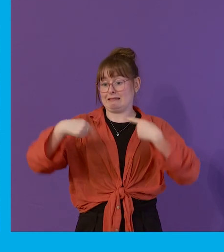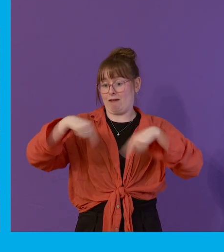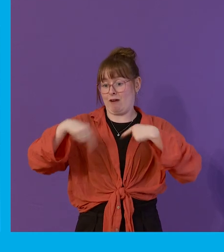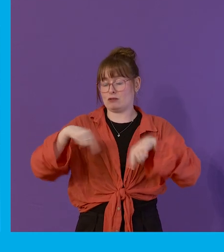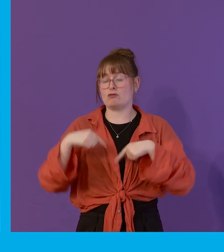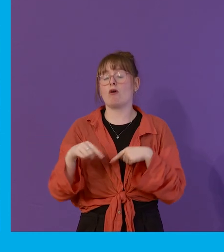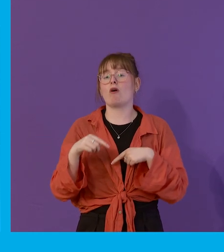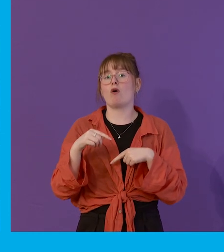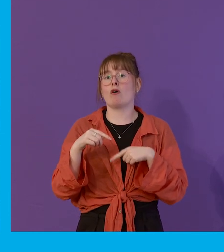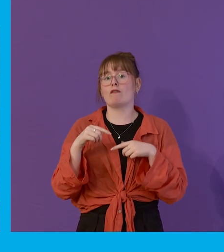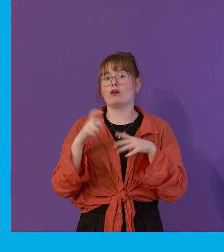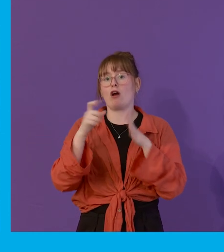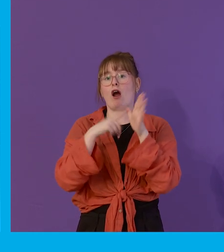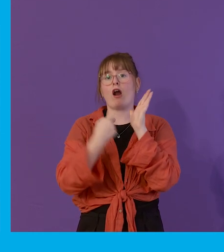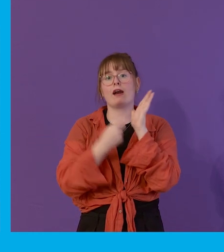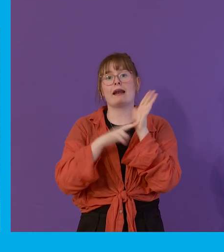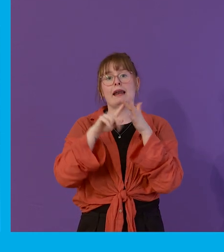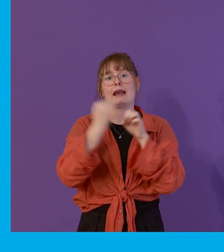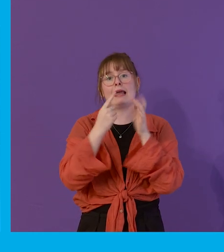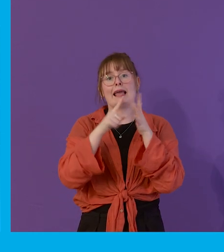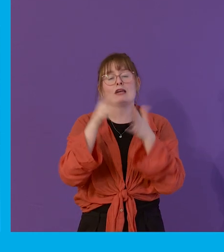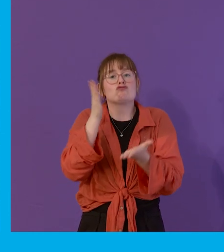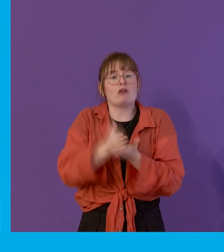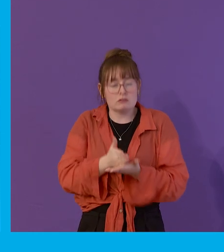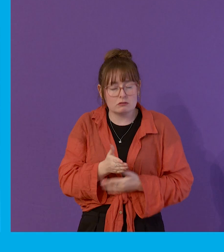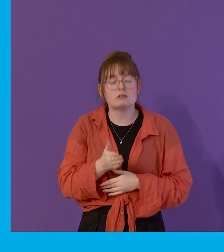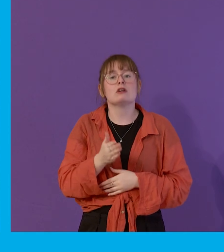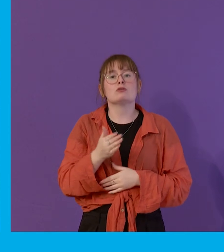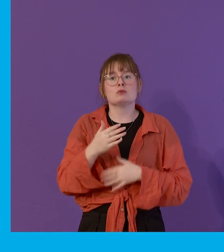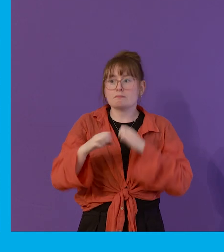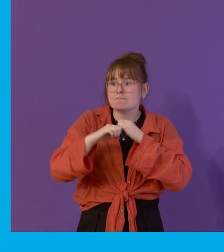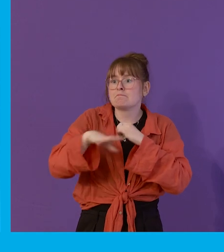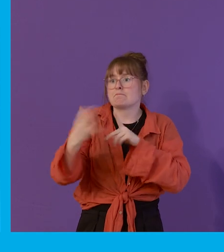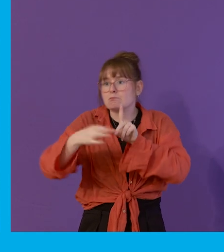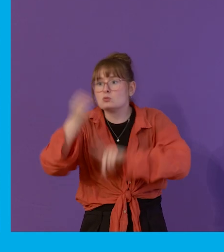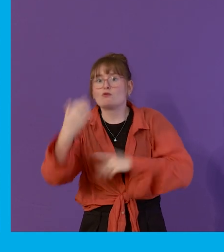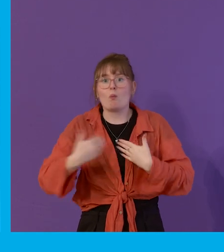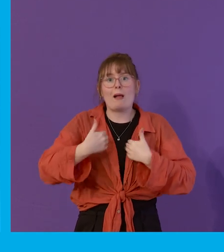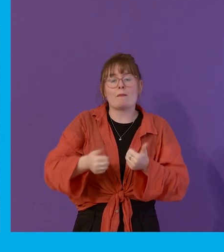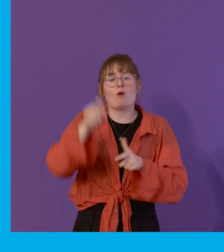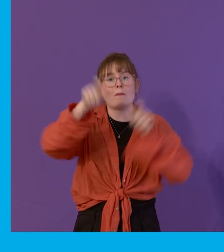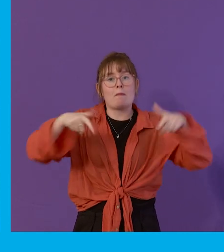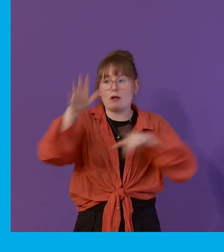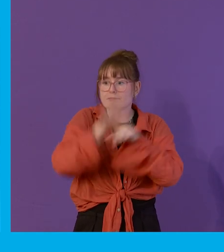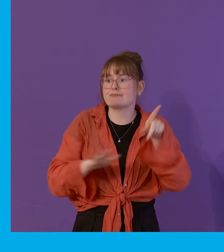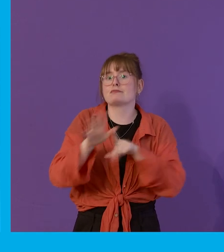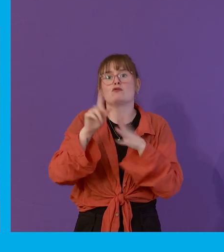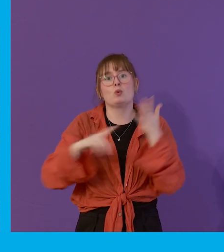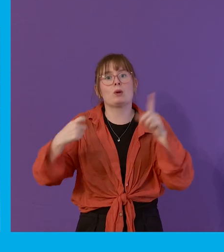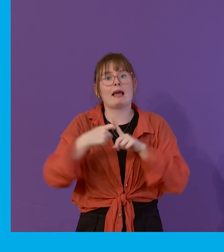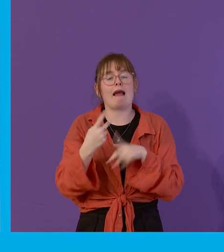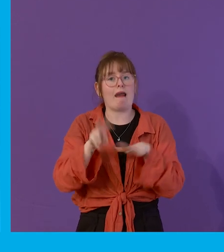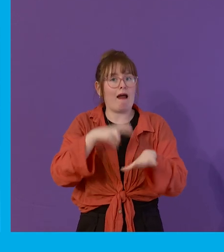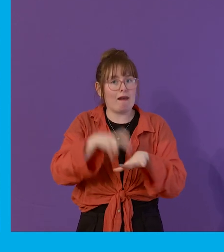Trust, responsible for shaping the organization's work to promote and improve the well-being of people across the UK and